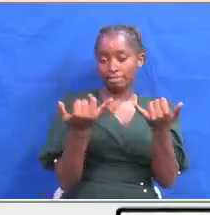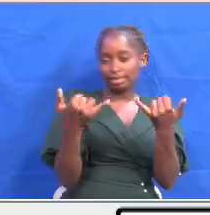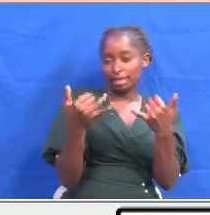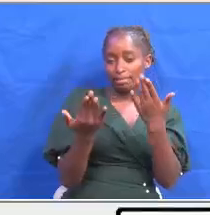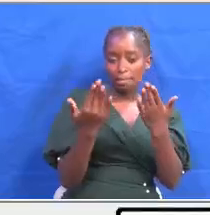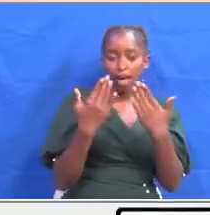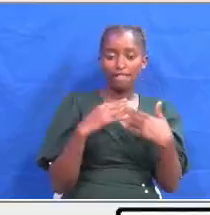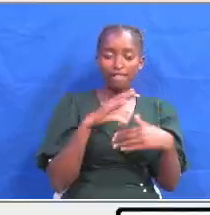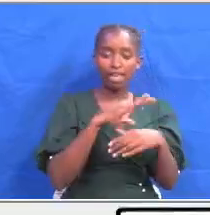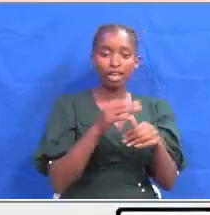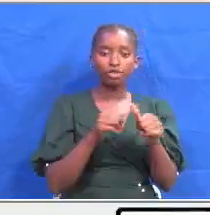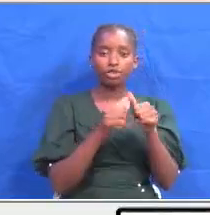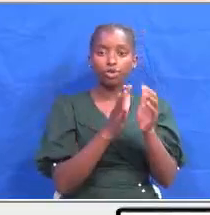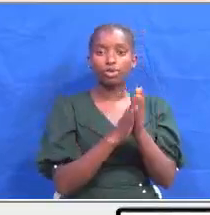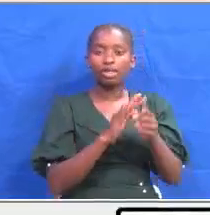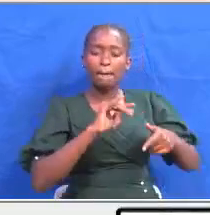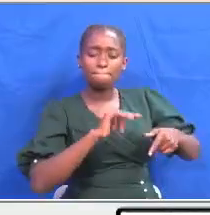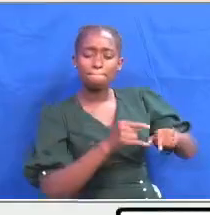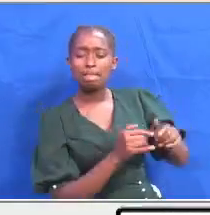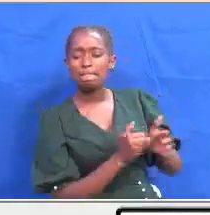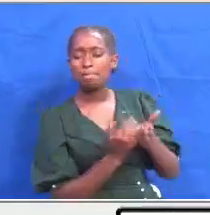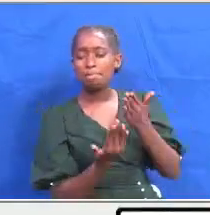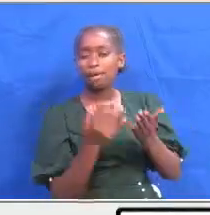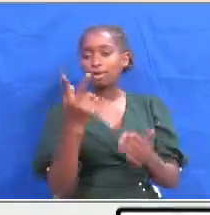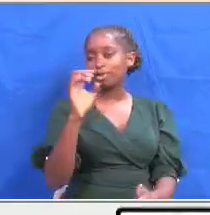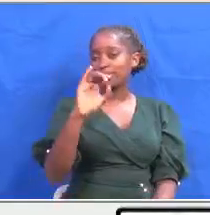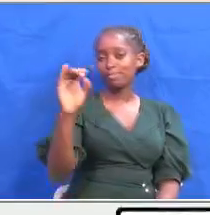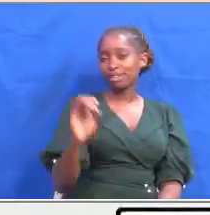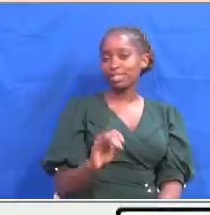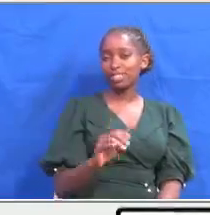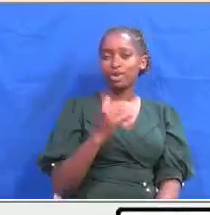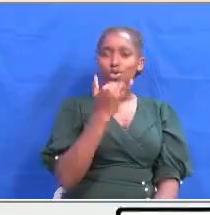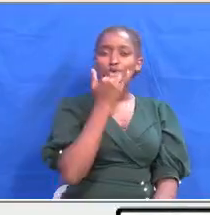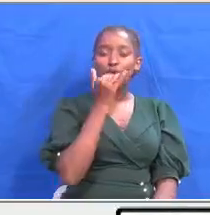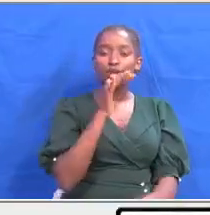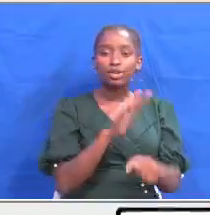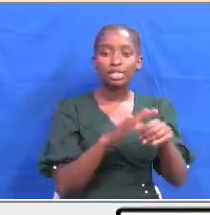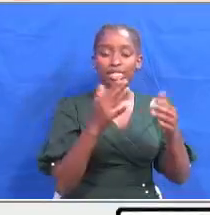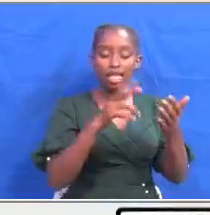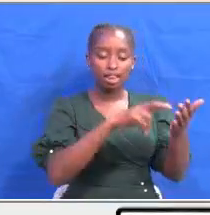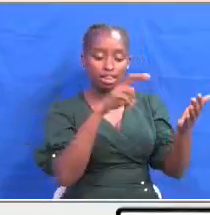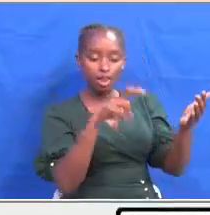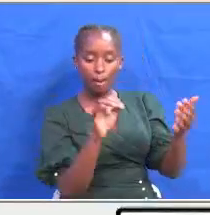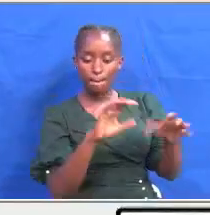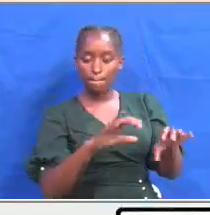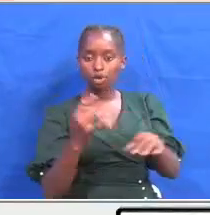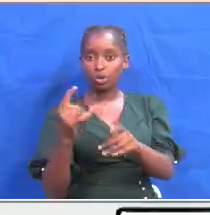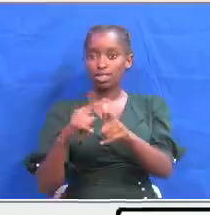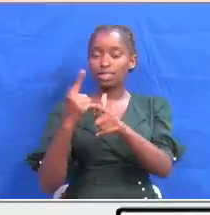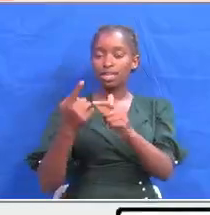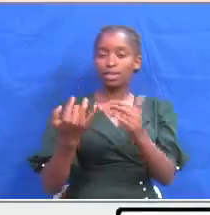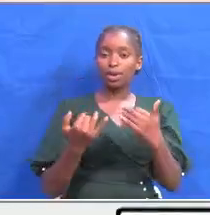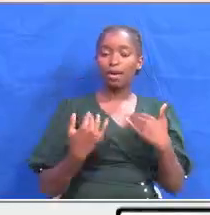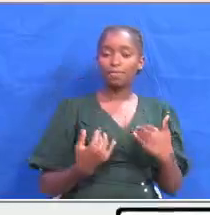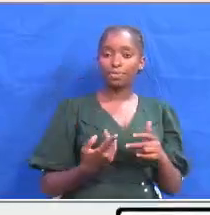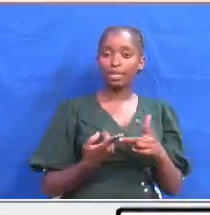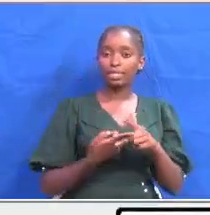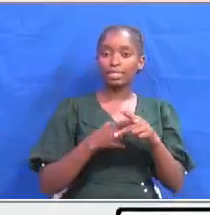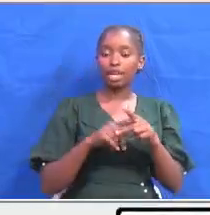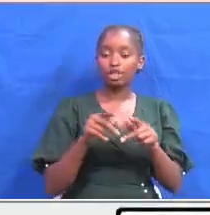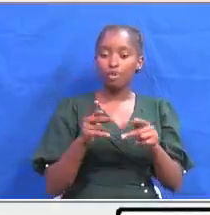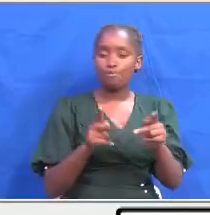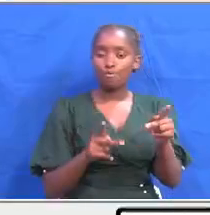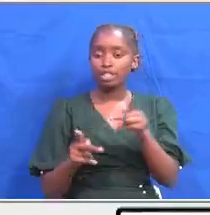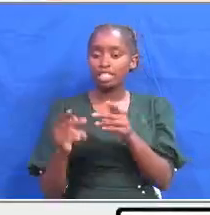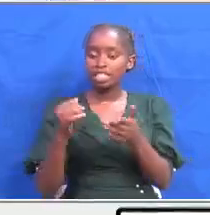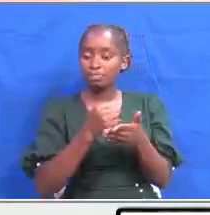survive the pain until 2027. So it is so wrong to actually drop one party now and process an impeachment for